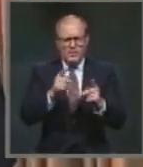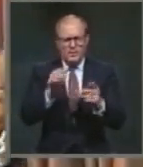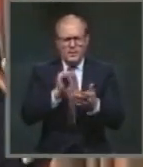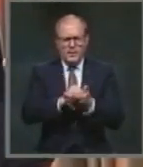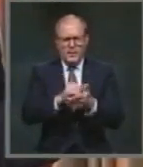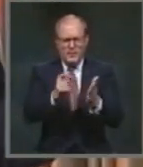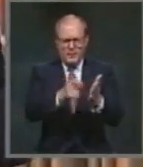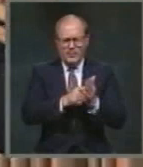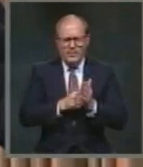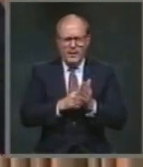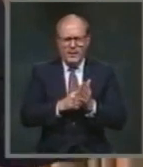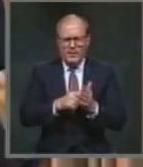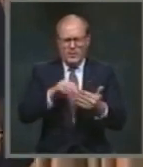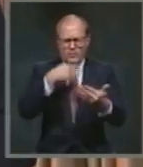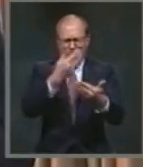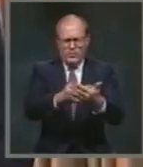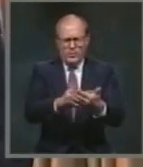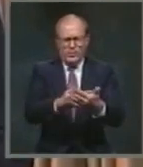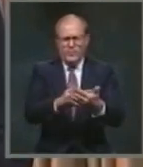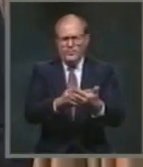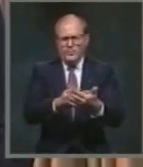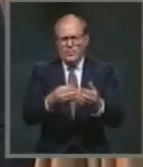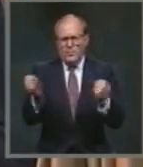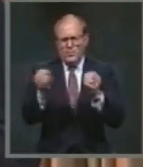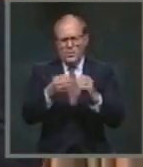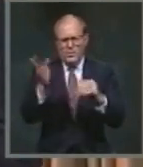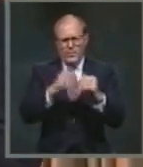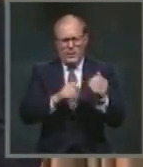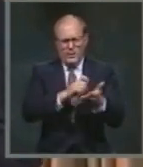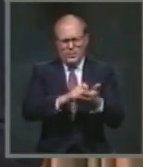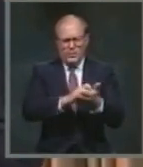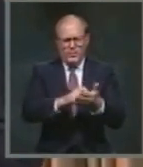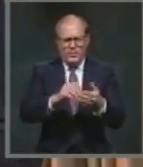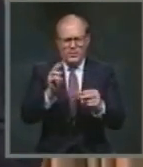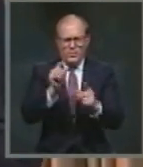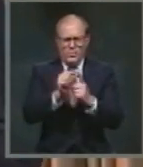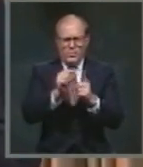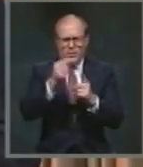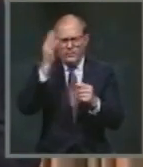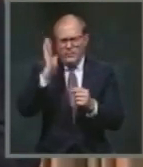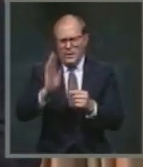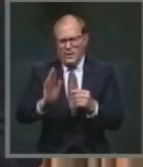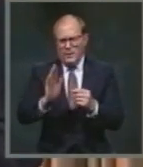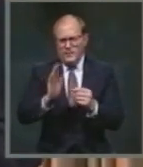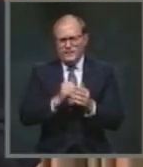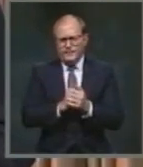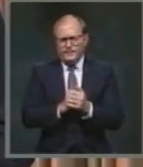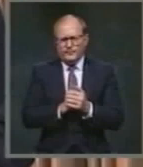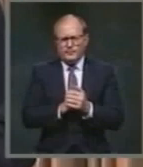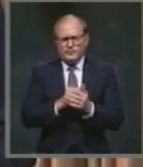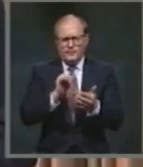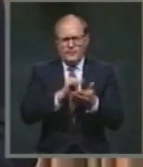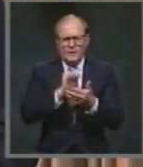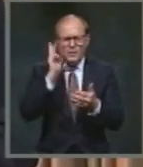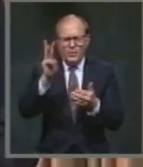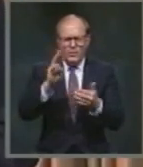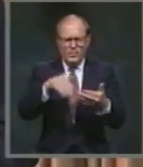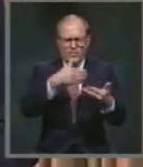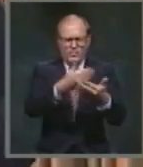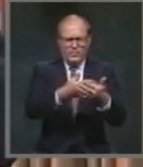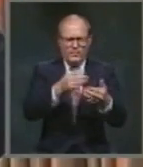some evidences outside of the written word of God, which will confirm their